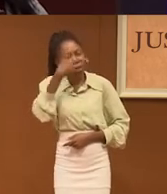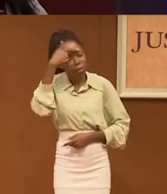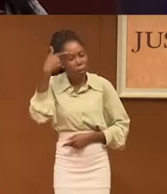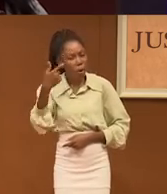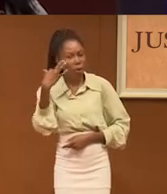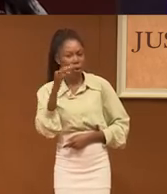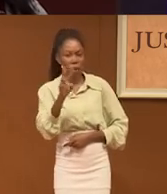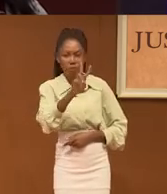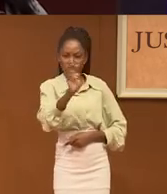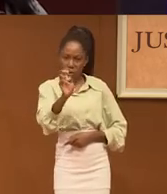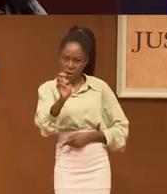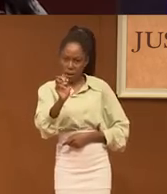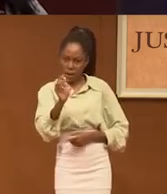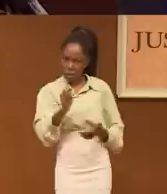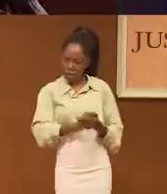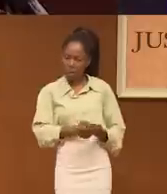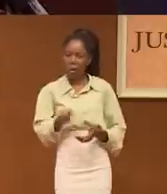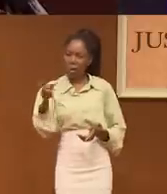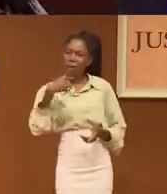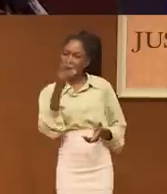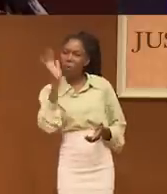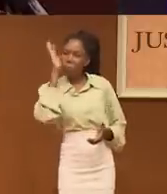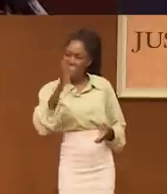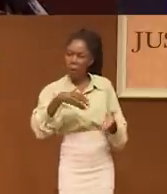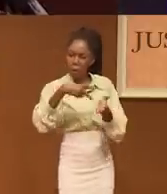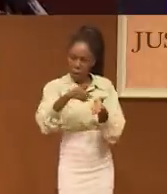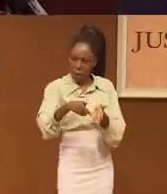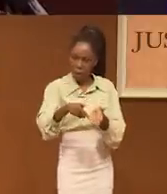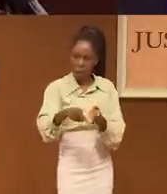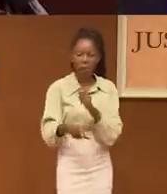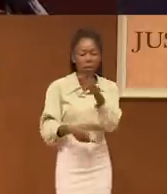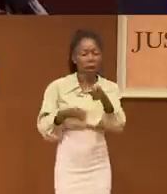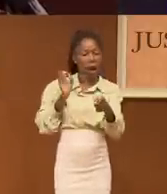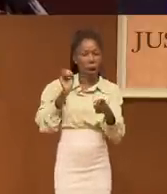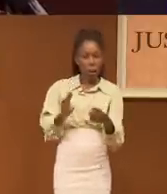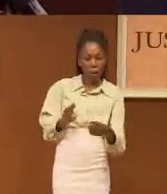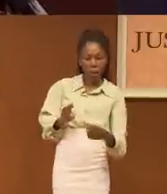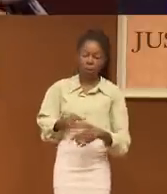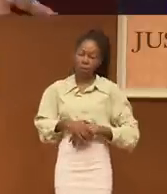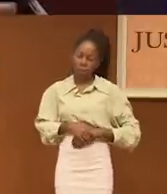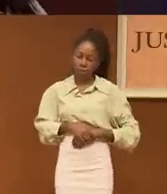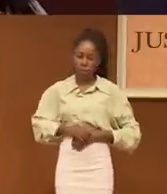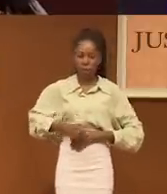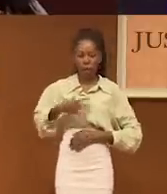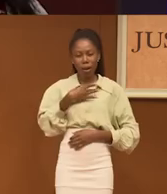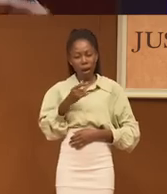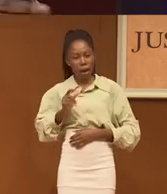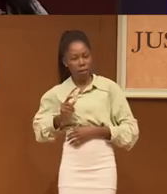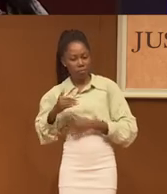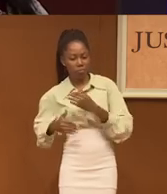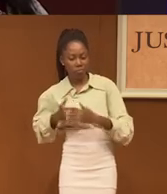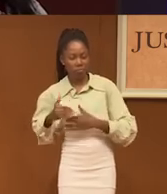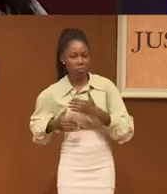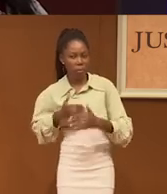what we agreed on that we are going to pay you? And I said, okay. So during that process